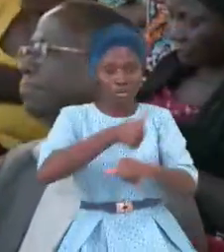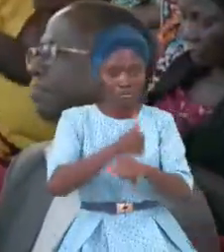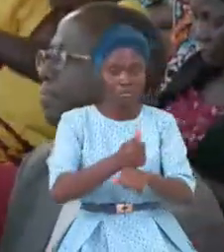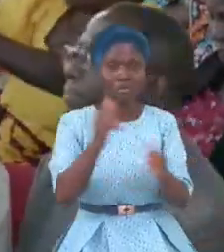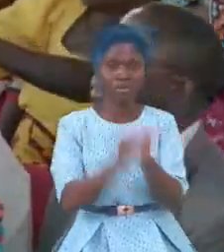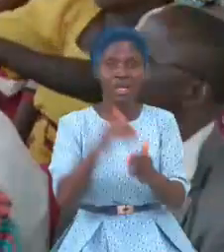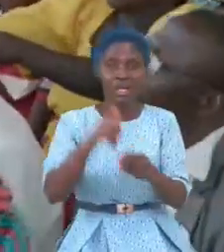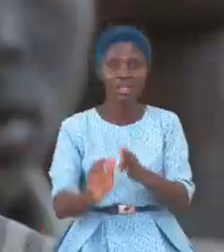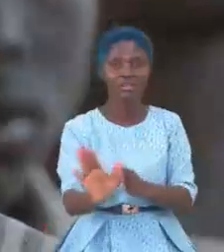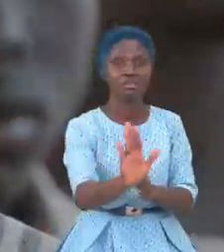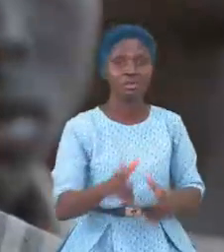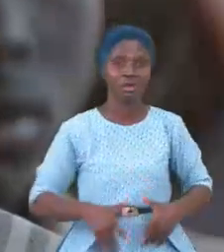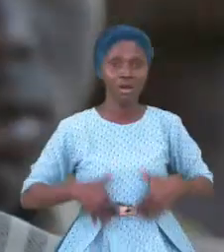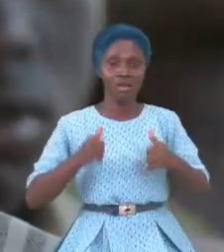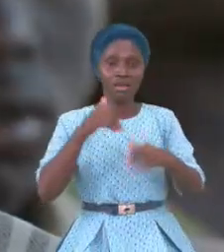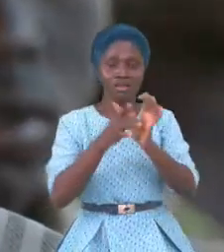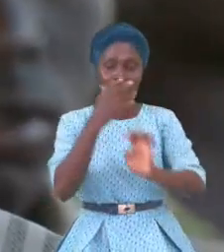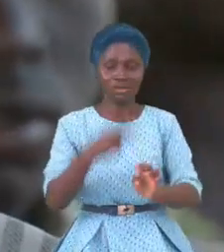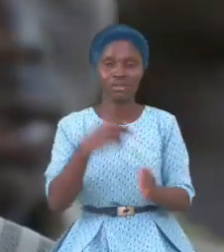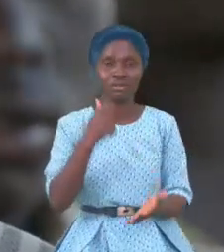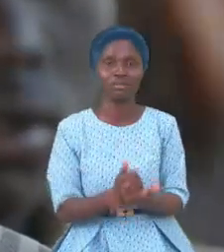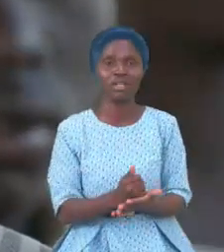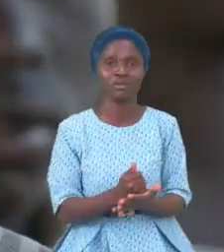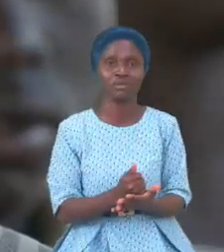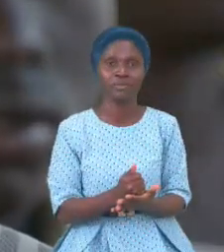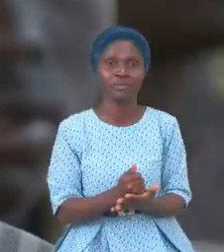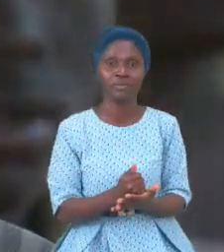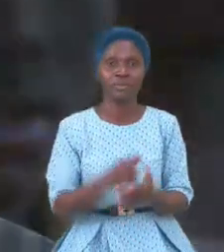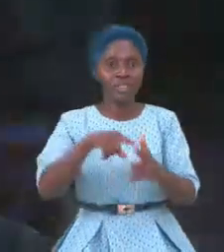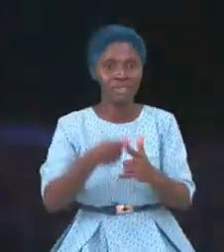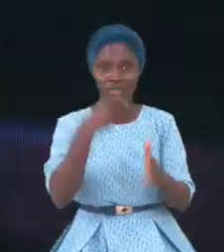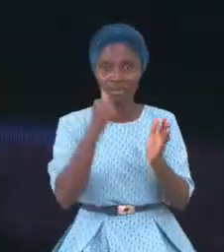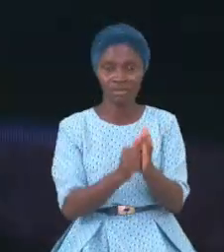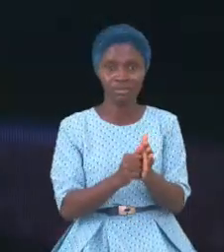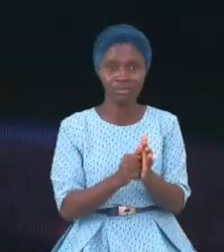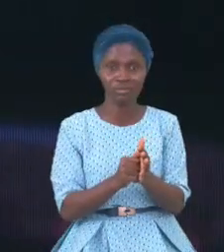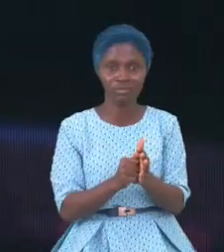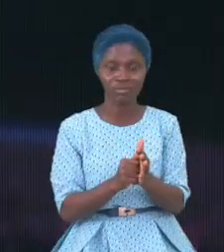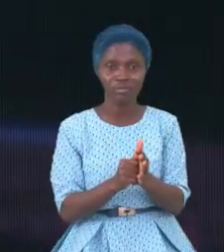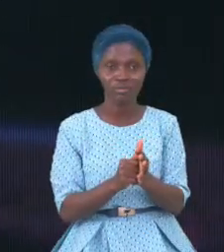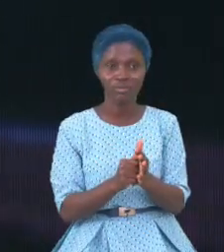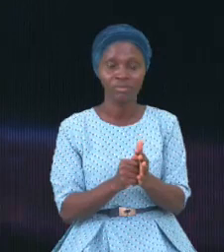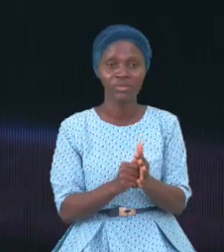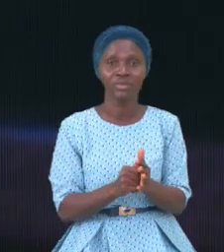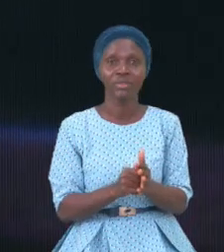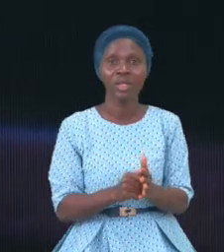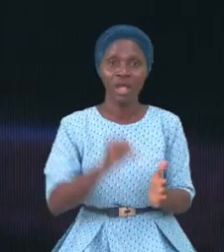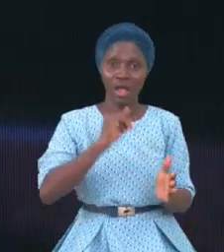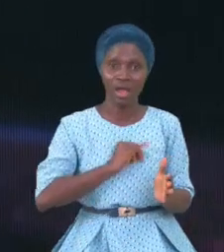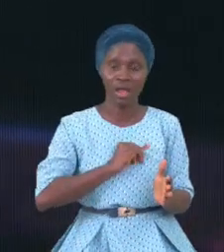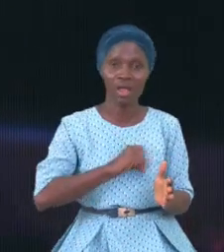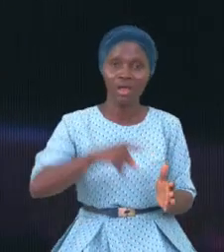in Jesus' name. And then it says, thou must do. What you must